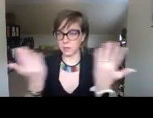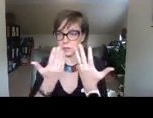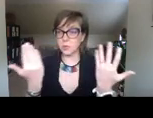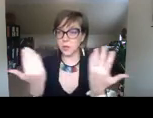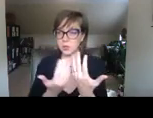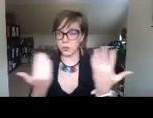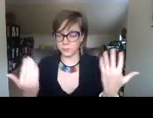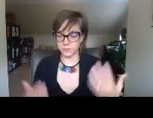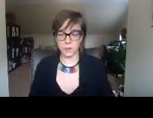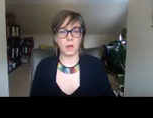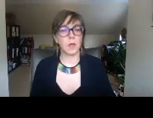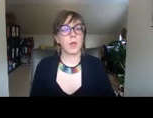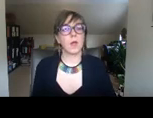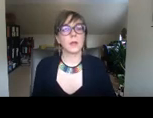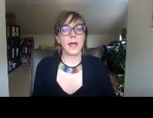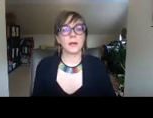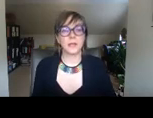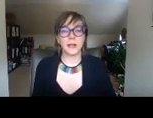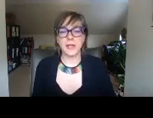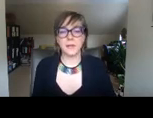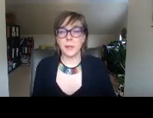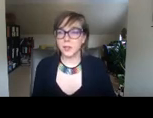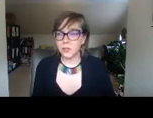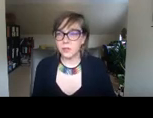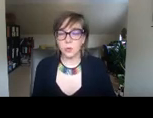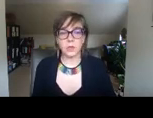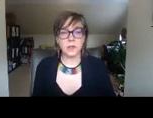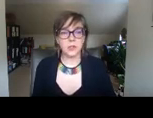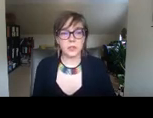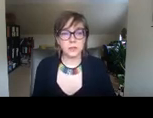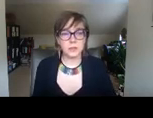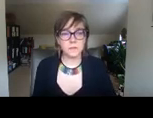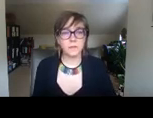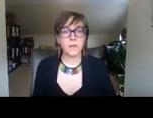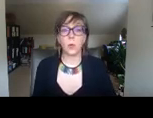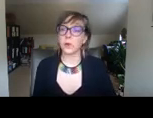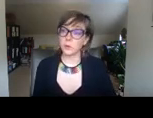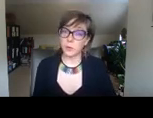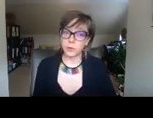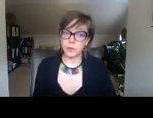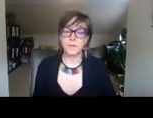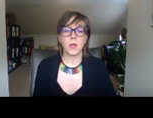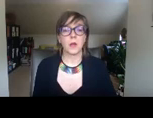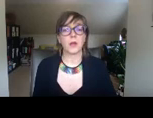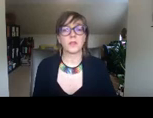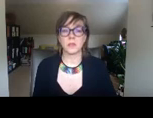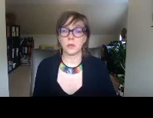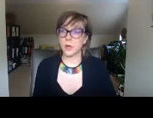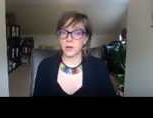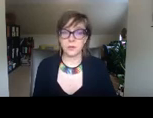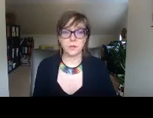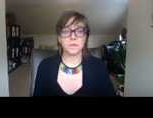working is 2-dimensional. Lack of tech-savvy patients or clinicians or interpreters